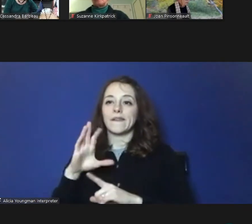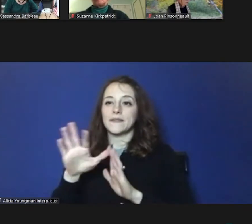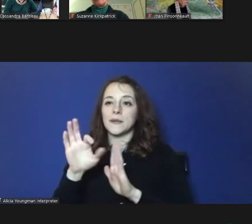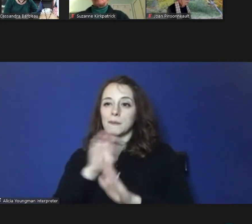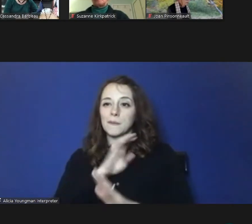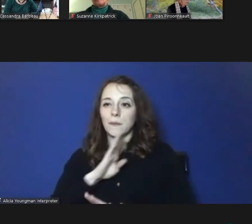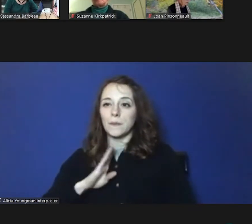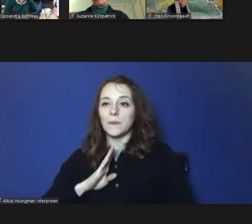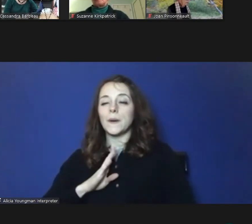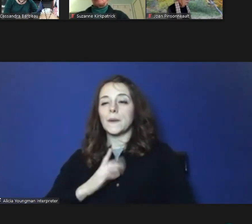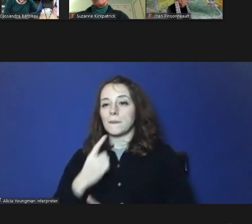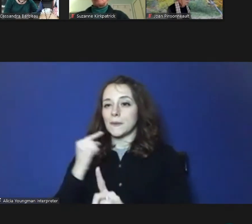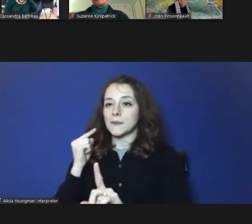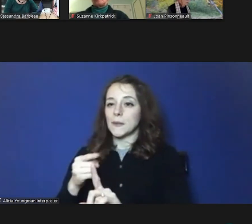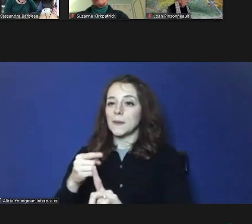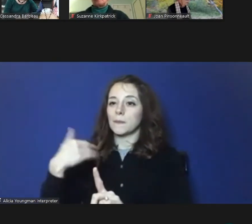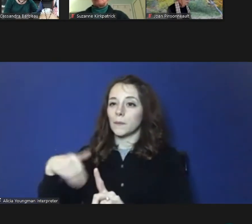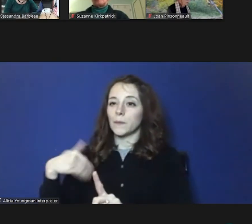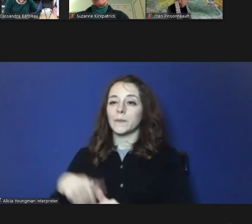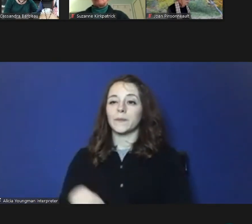missed.